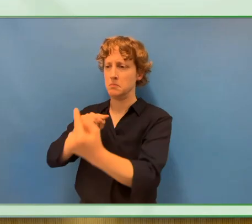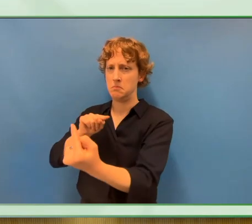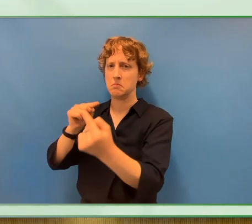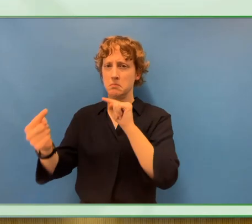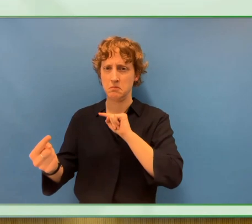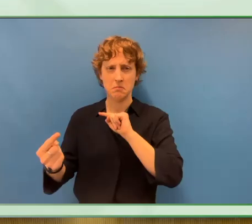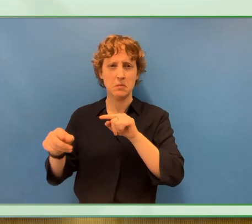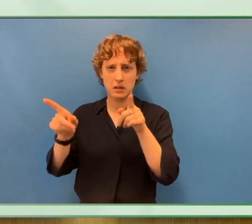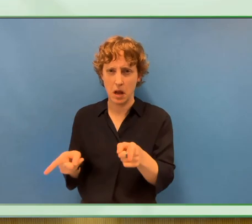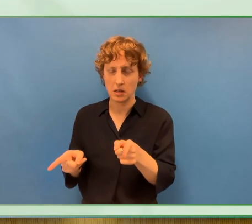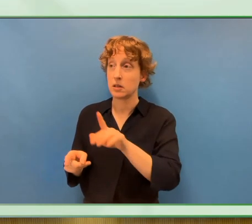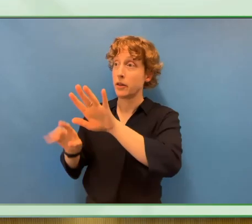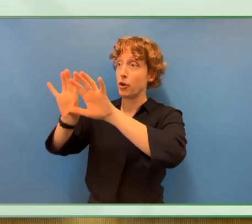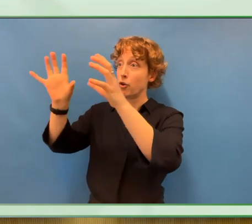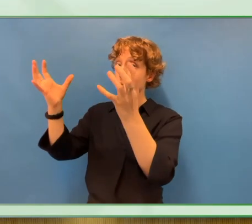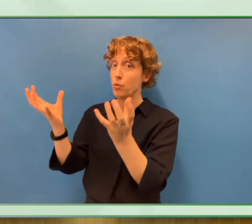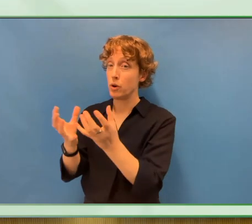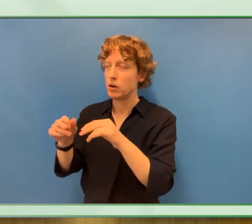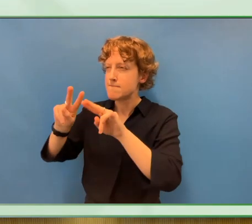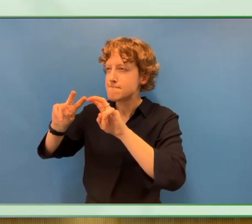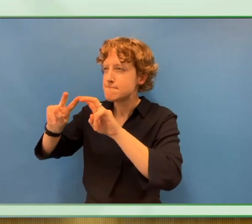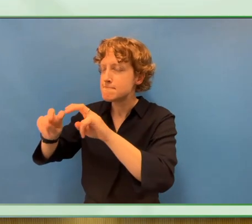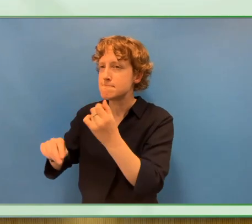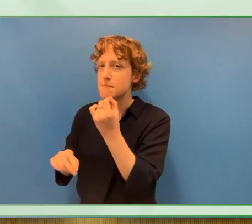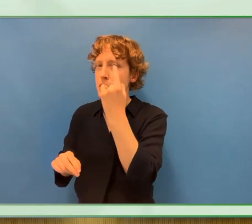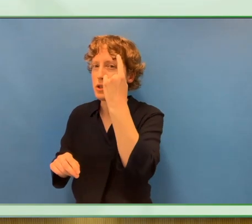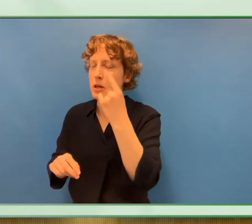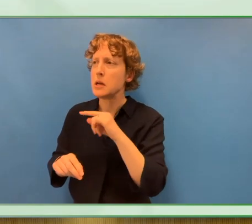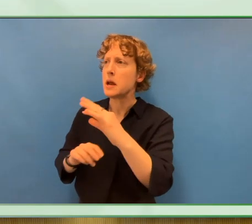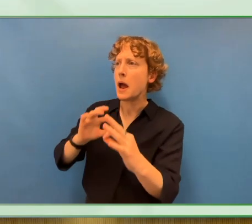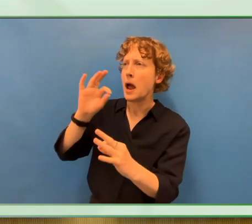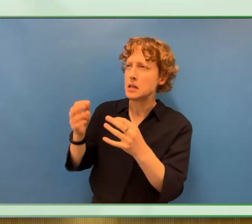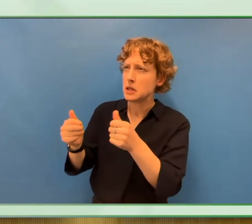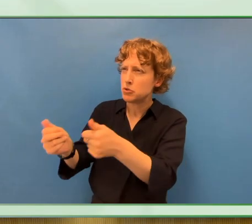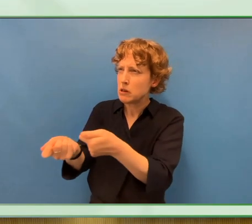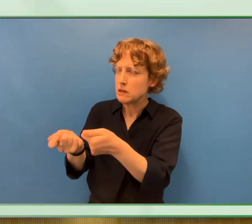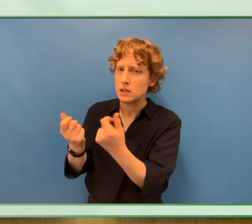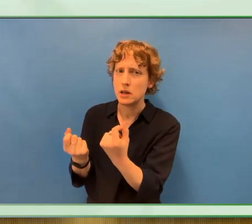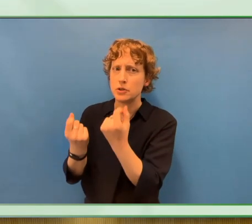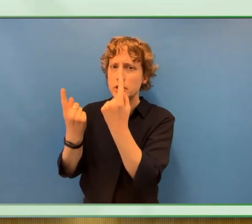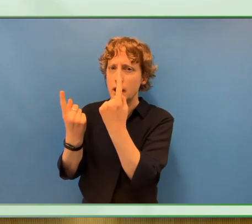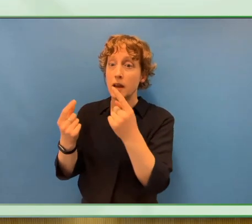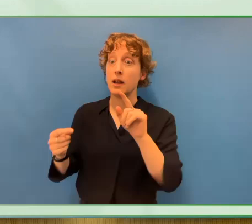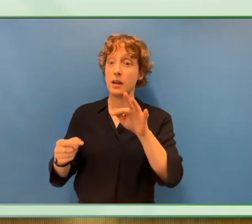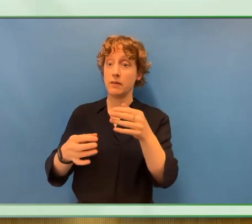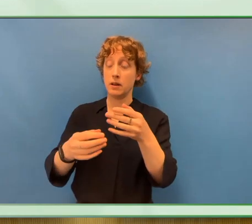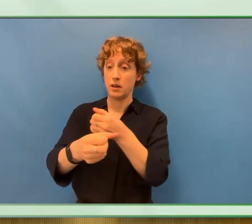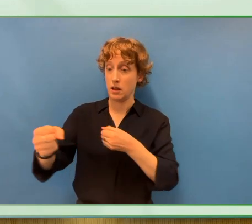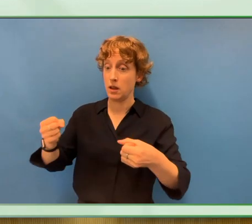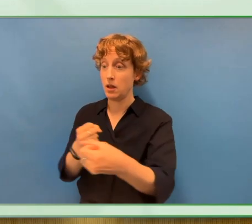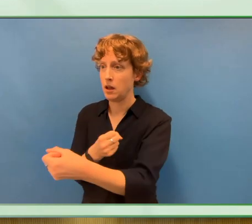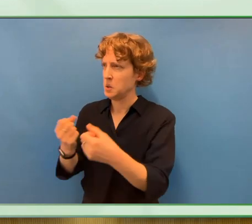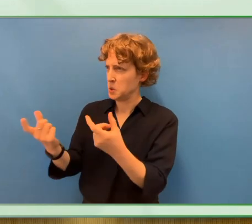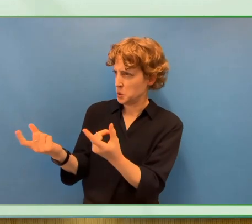the questions, not talking. What would you do in my shoes? What are the business drivers? What are your priorities for next